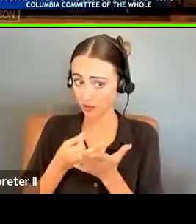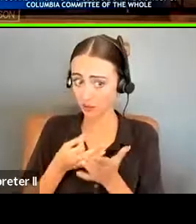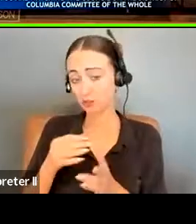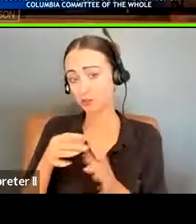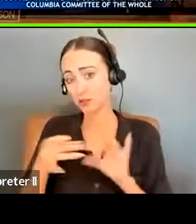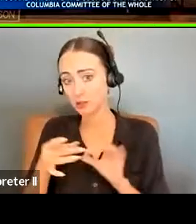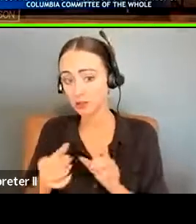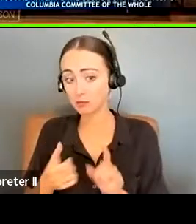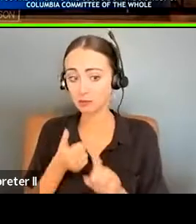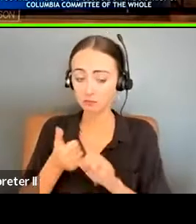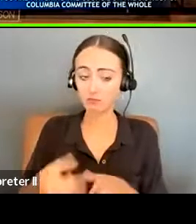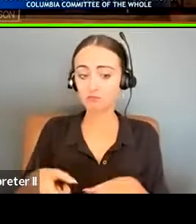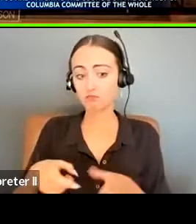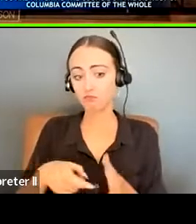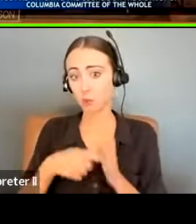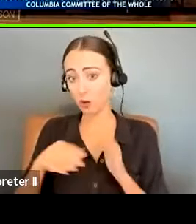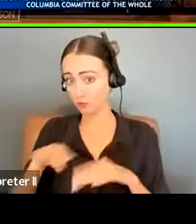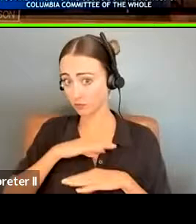council requirements?